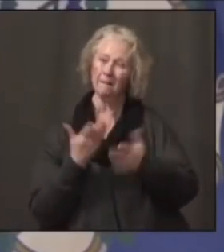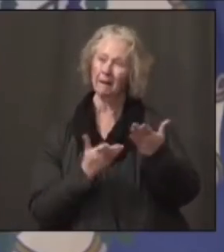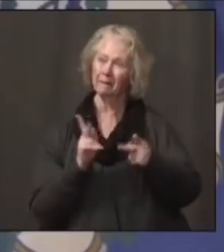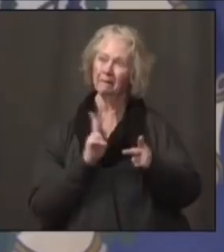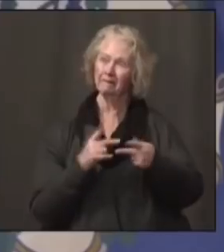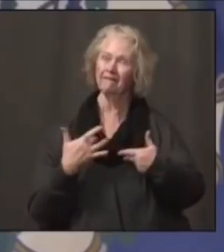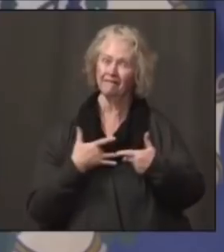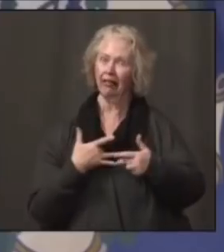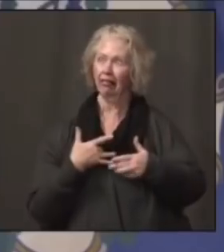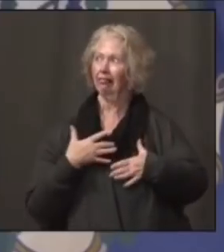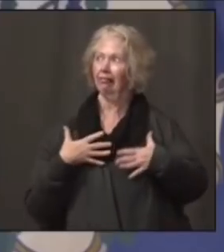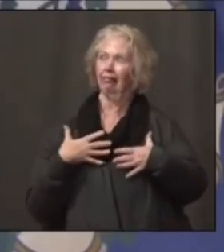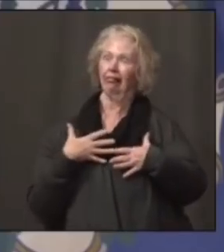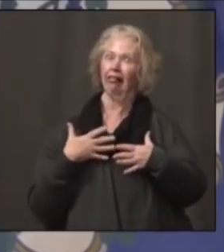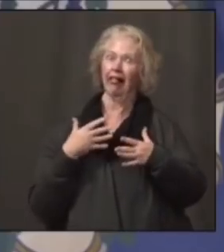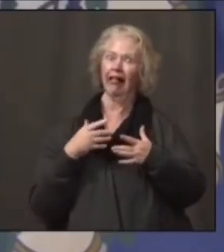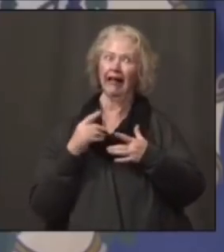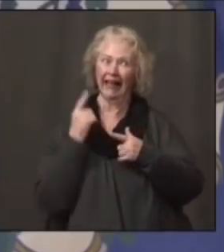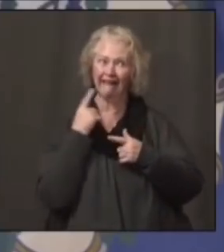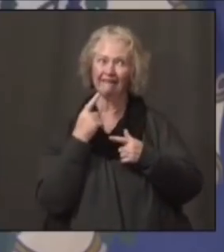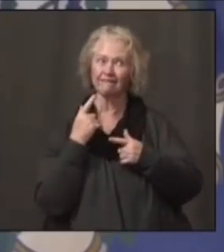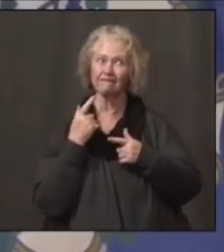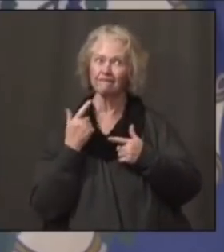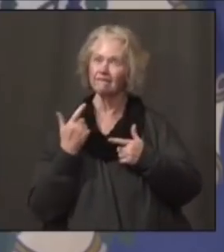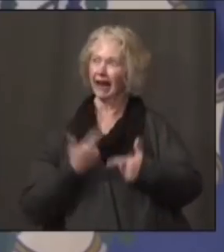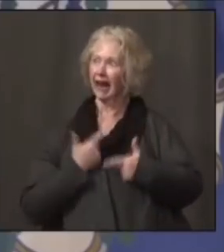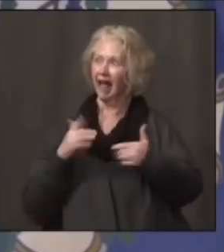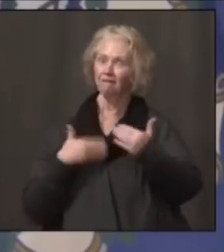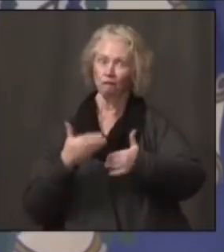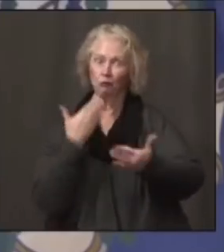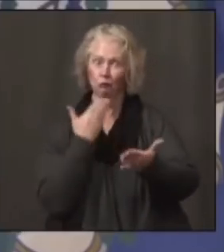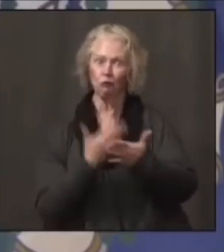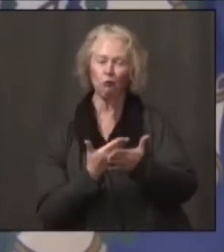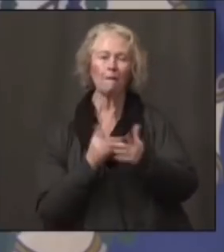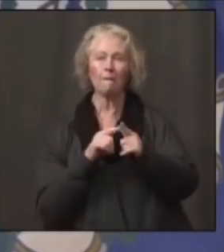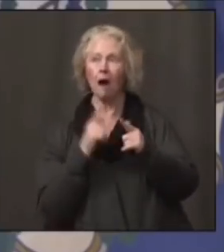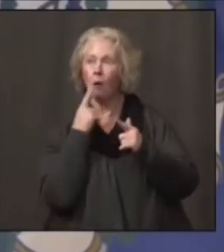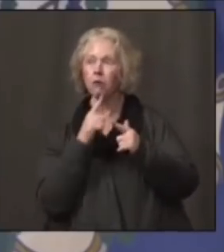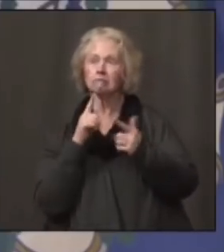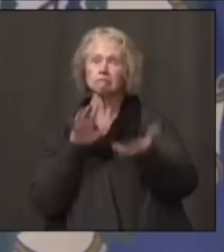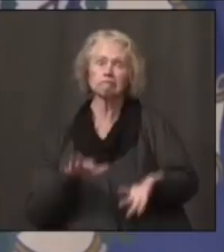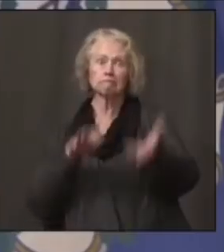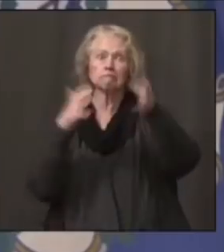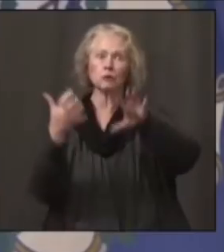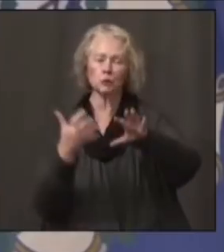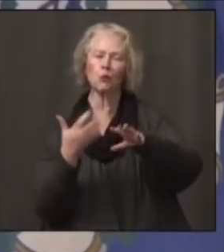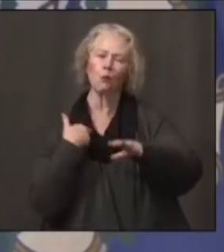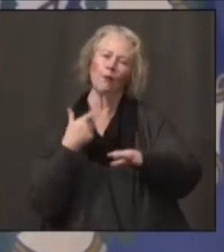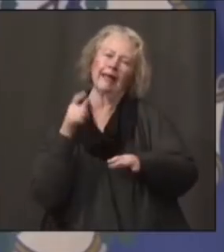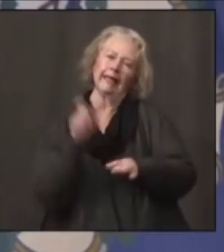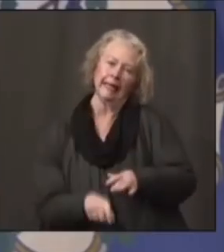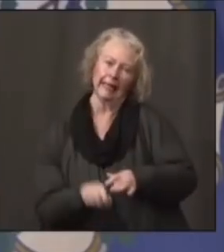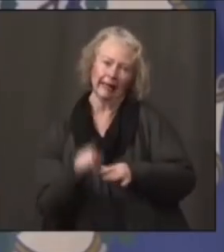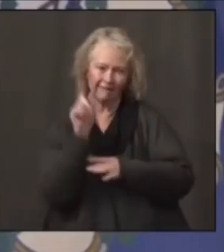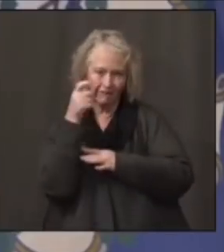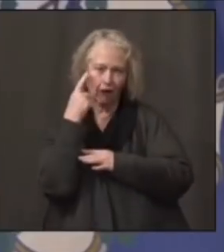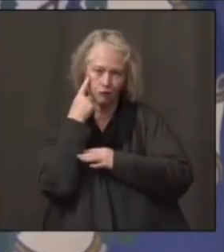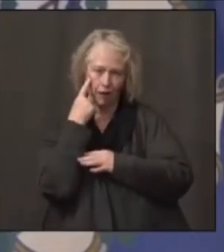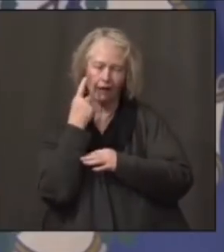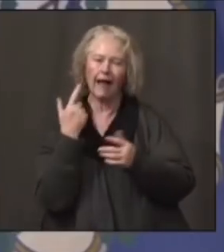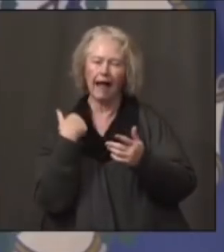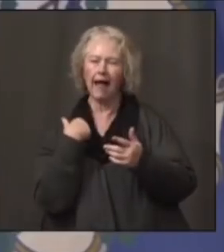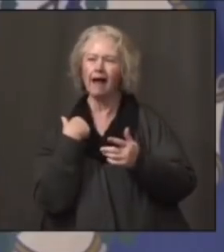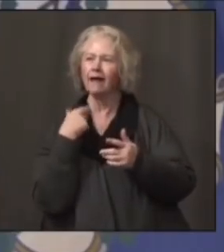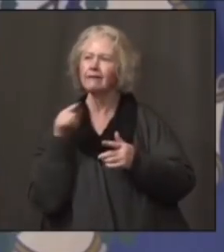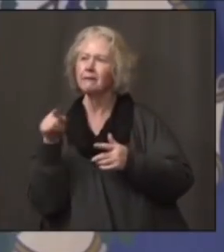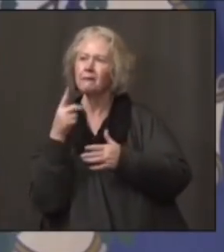when things are going well, but in a crisis, people need the federal government. And that was the message I heard from governors on both sides of